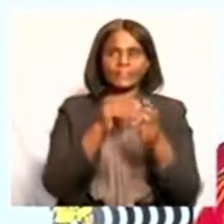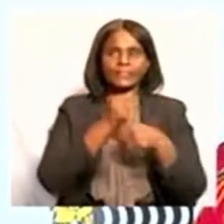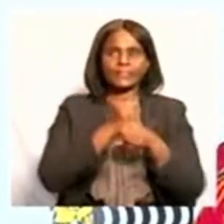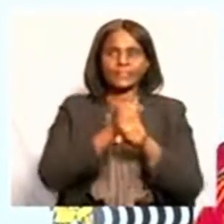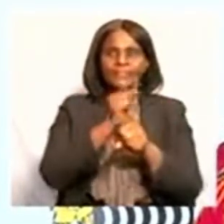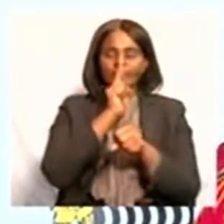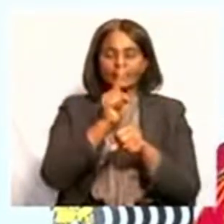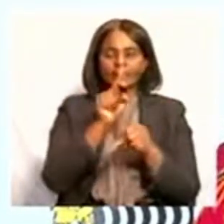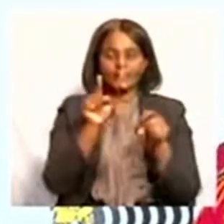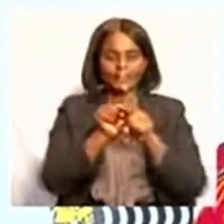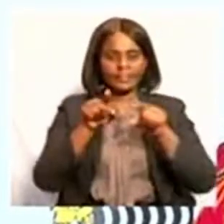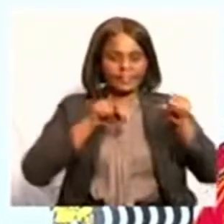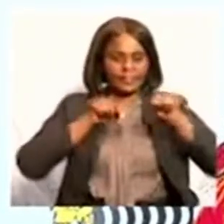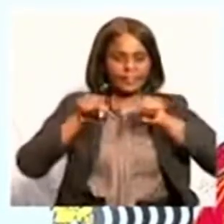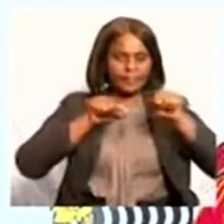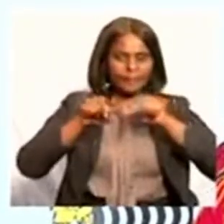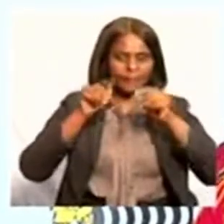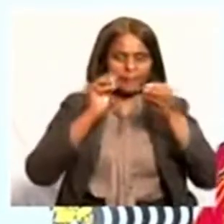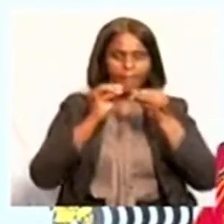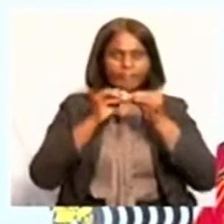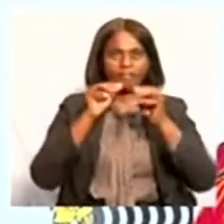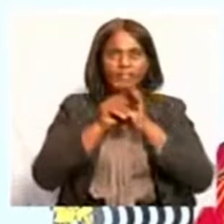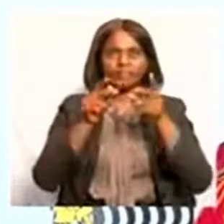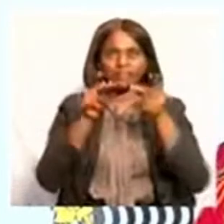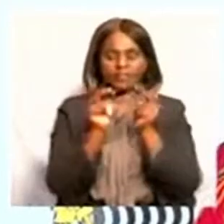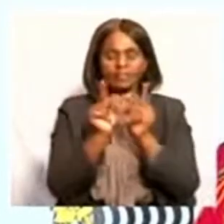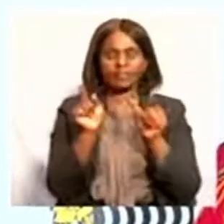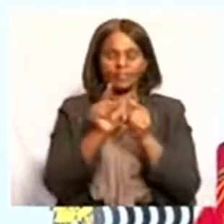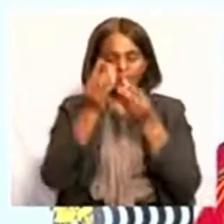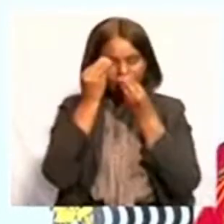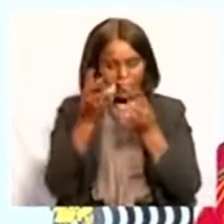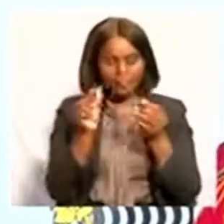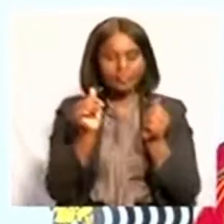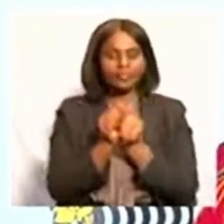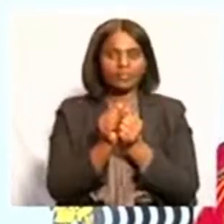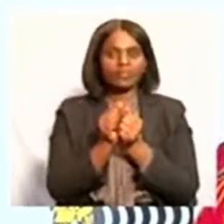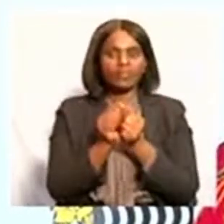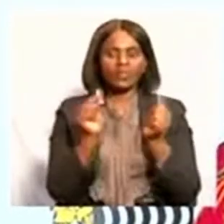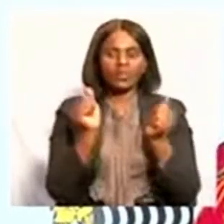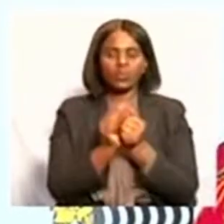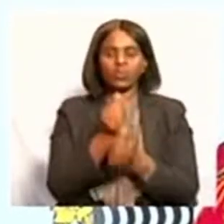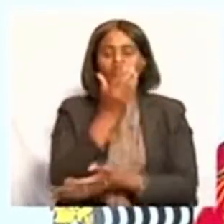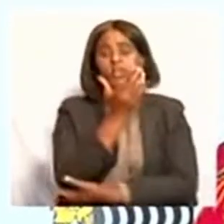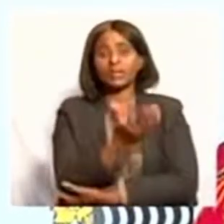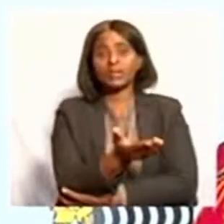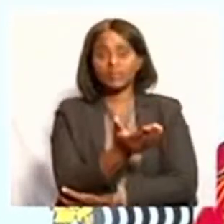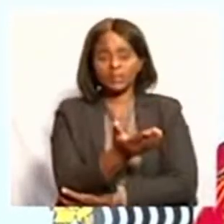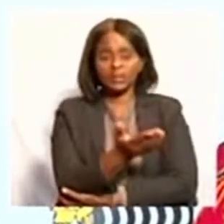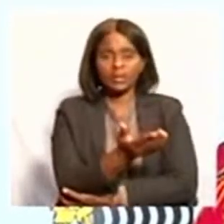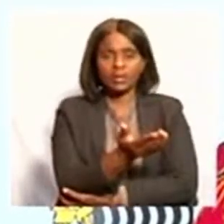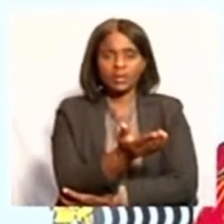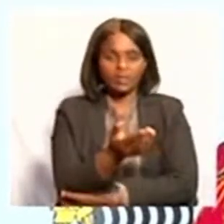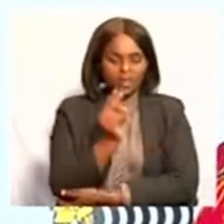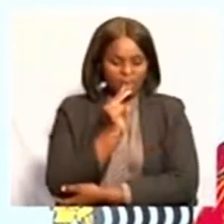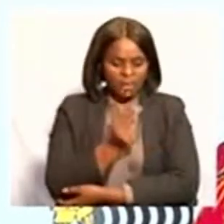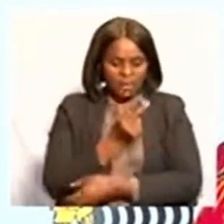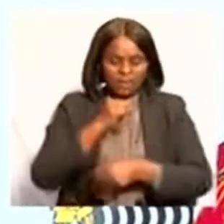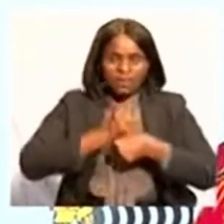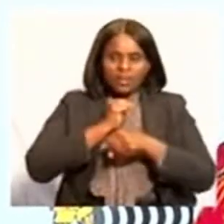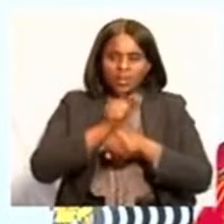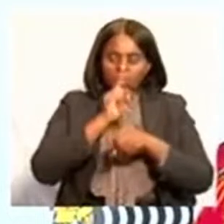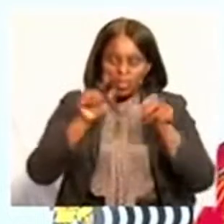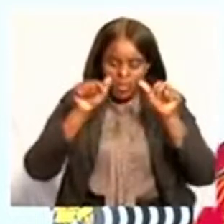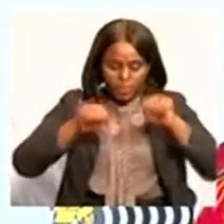that the regulations that are in place are also complied with. So with that, we ensure the